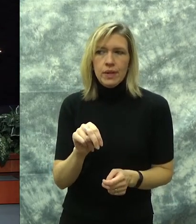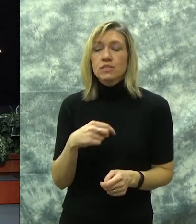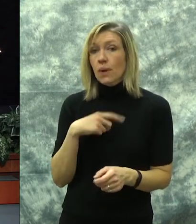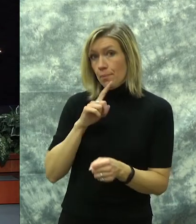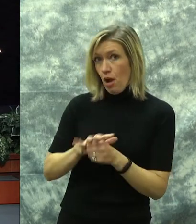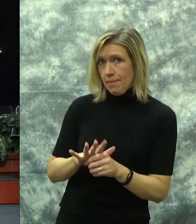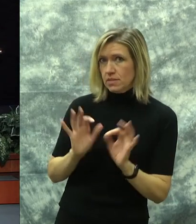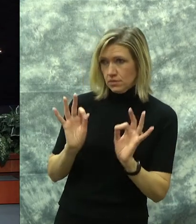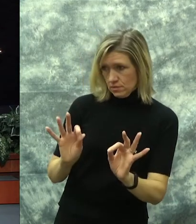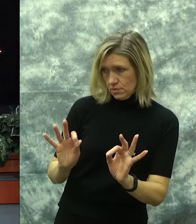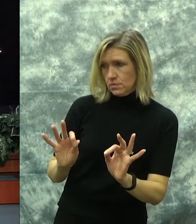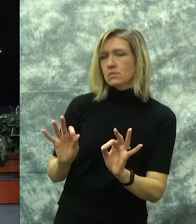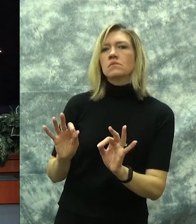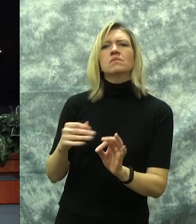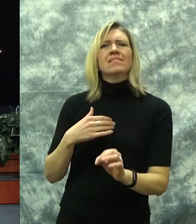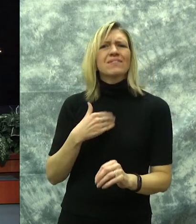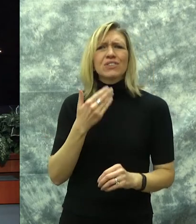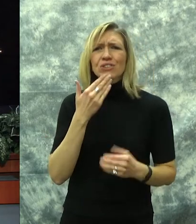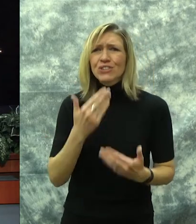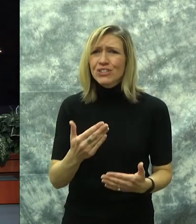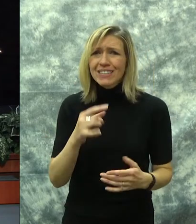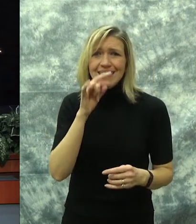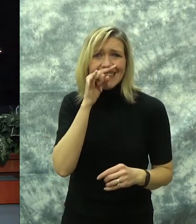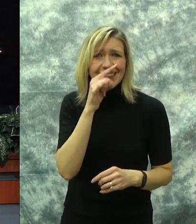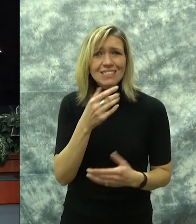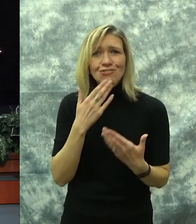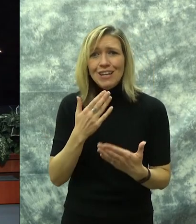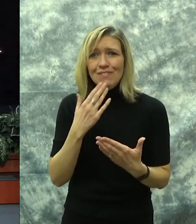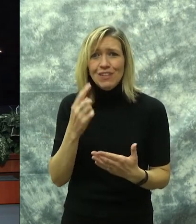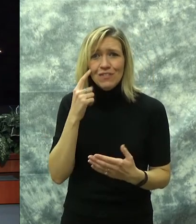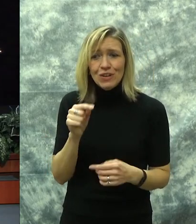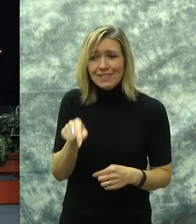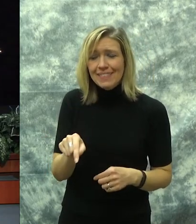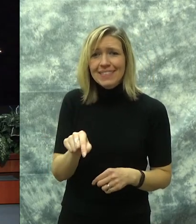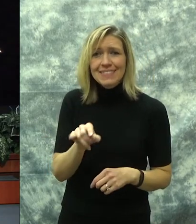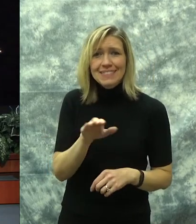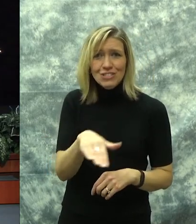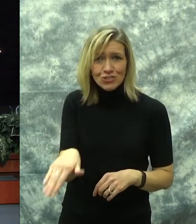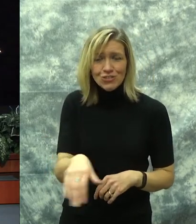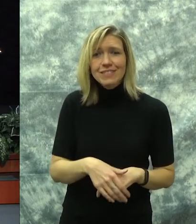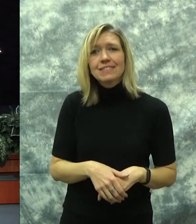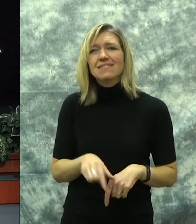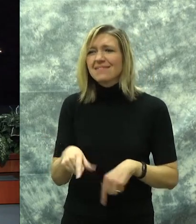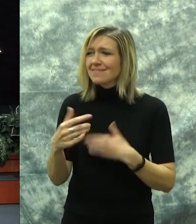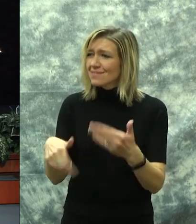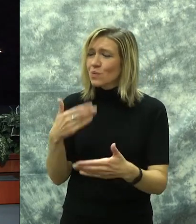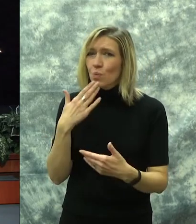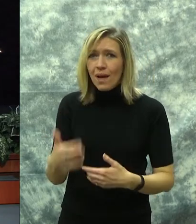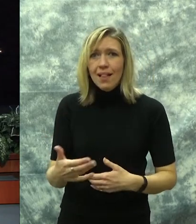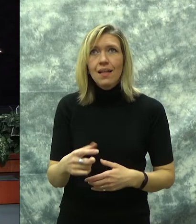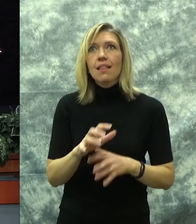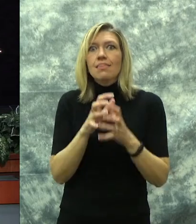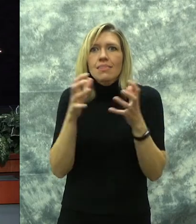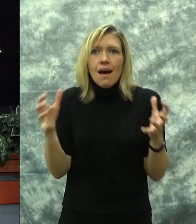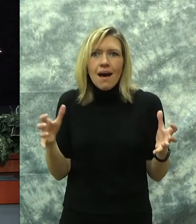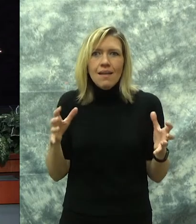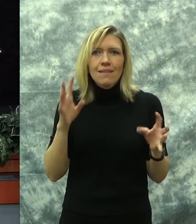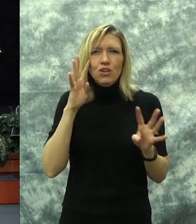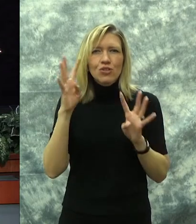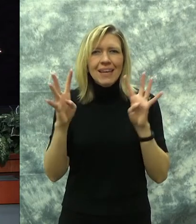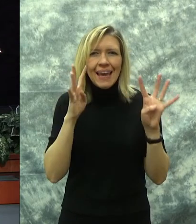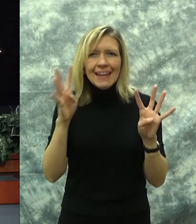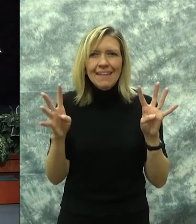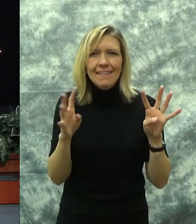I've got good kids. I'm grateful for them. They're doing well. And there's just a lot of creative energy, and I'm able to be present. It was something I was